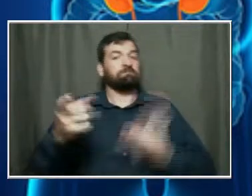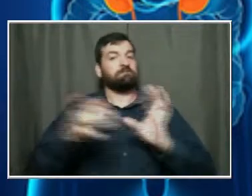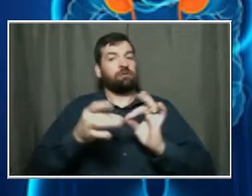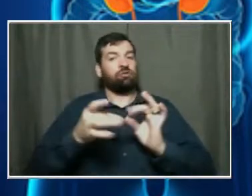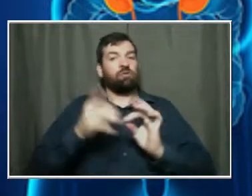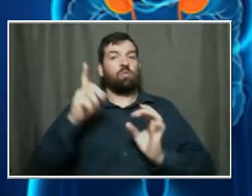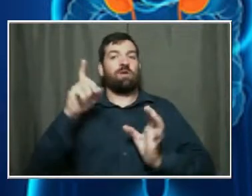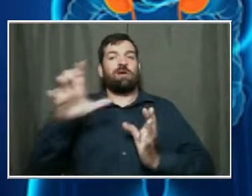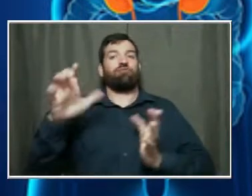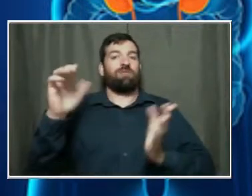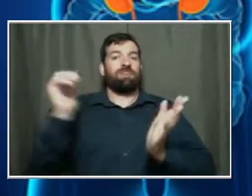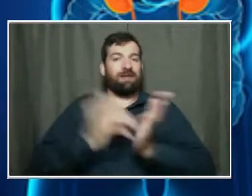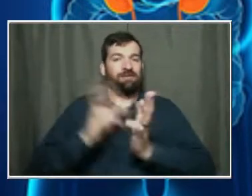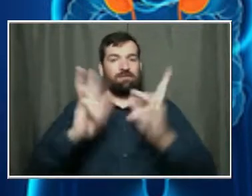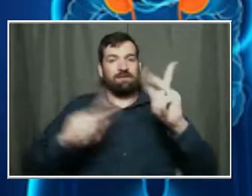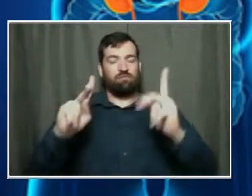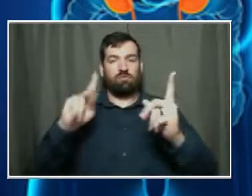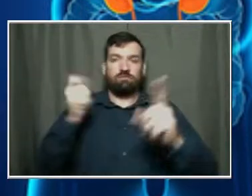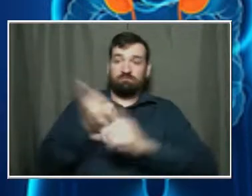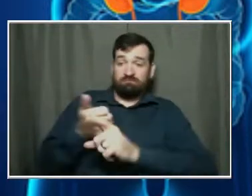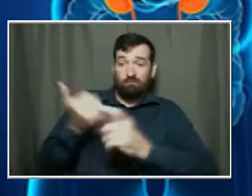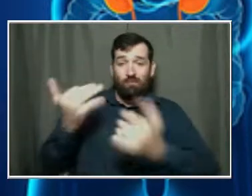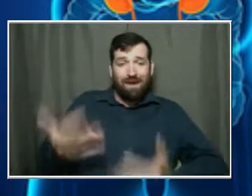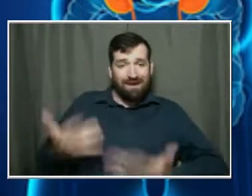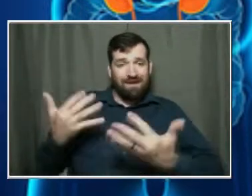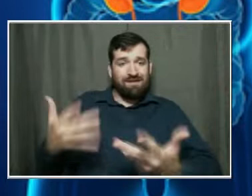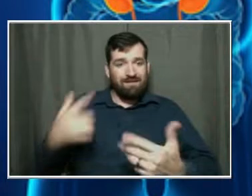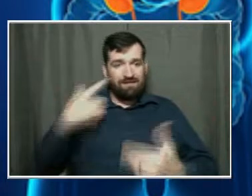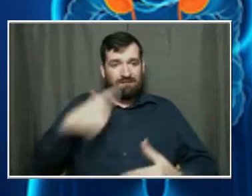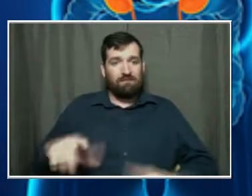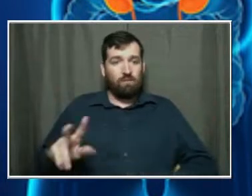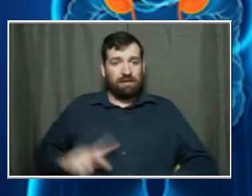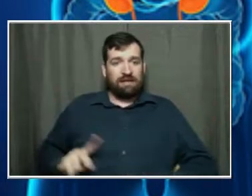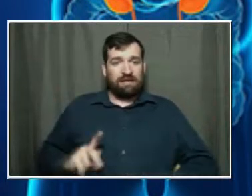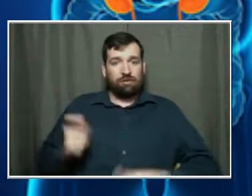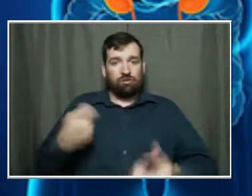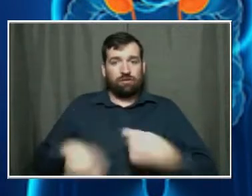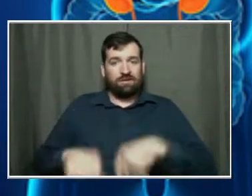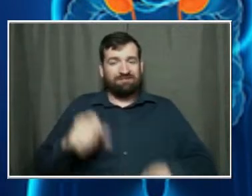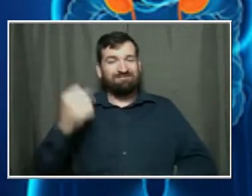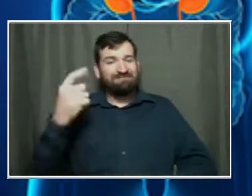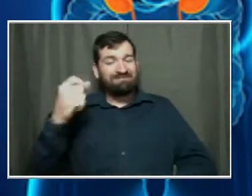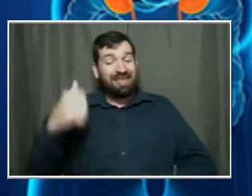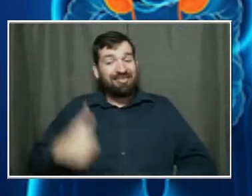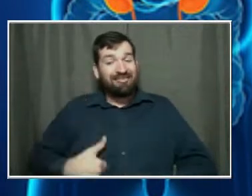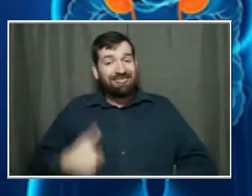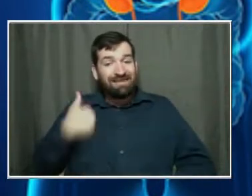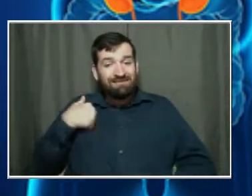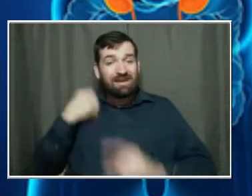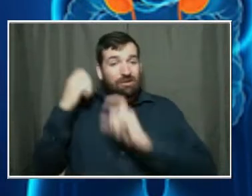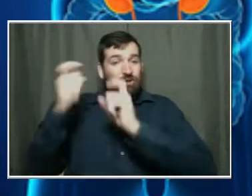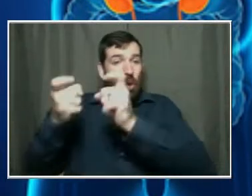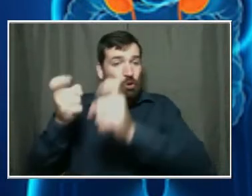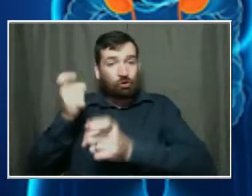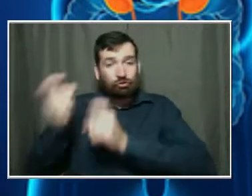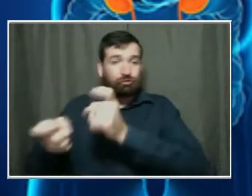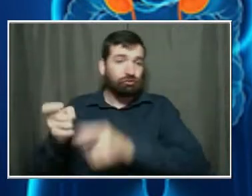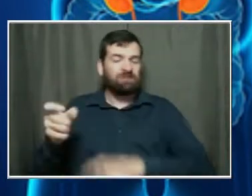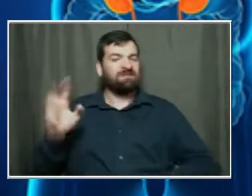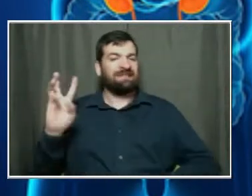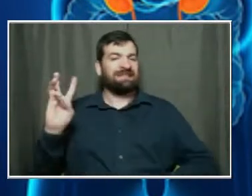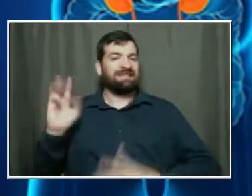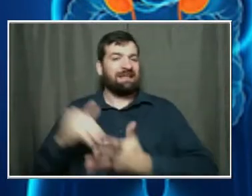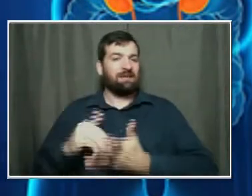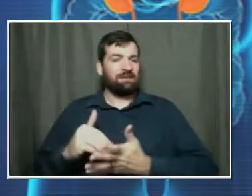100,000 people are waiting for a kidney transplant, and there are only 6,000 living donors available. So you do the